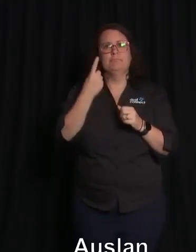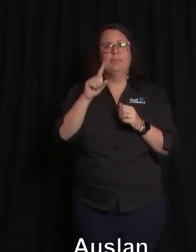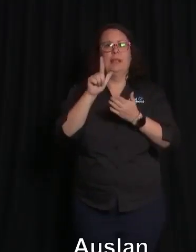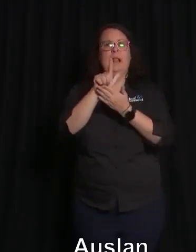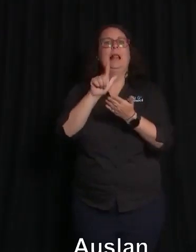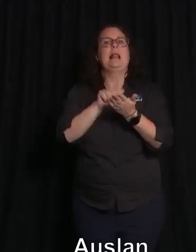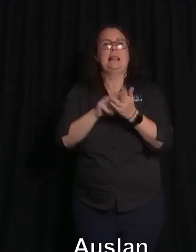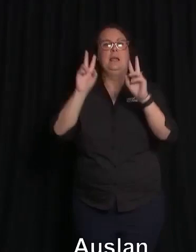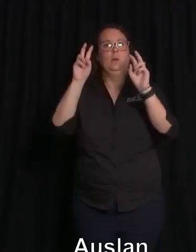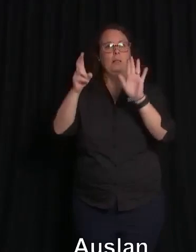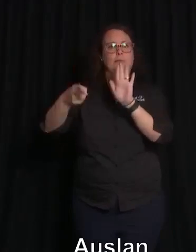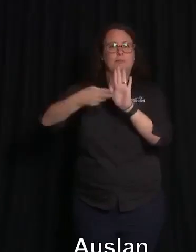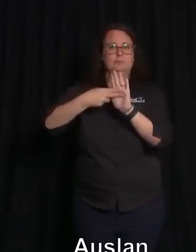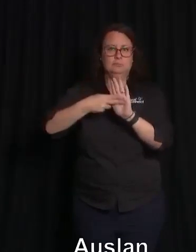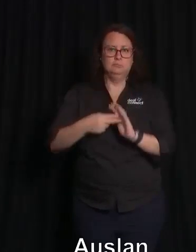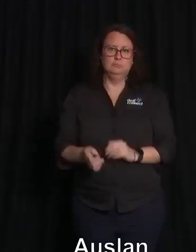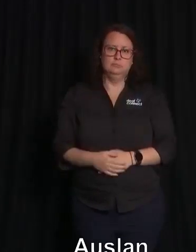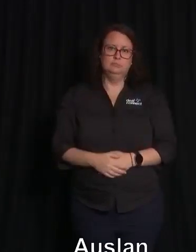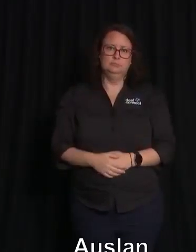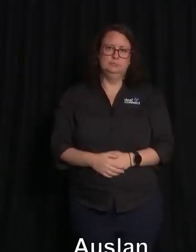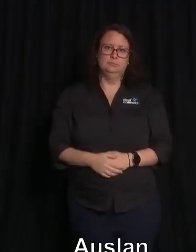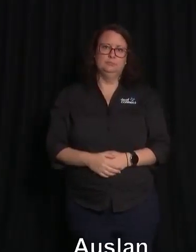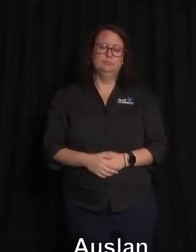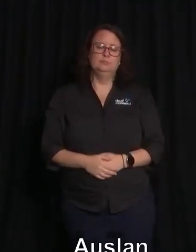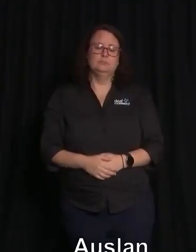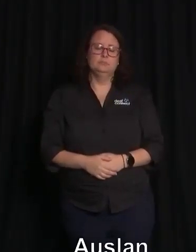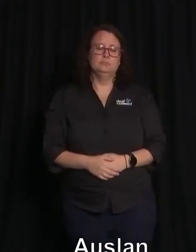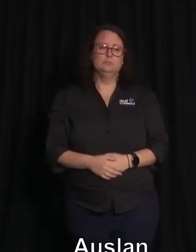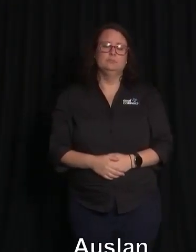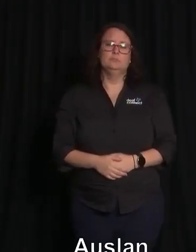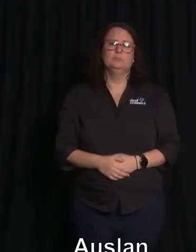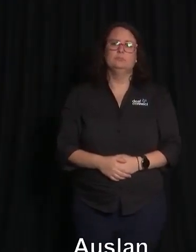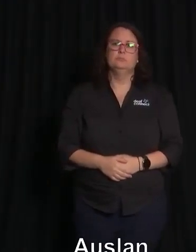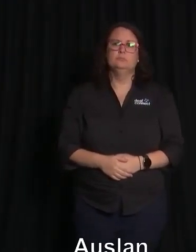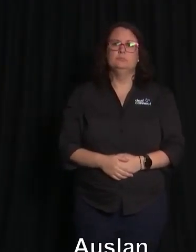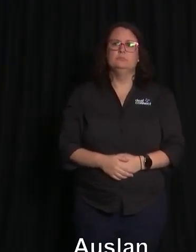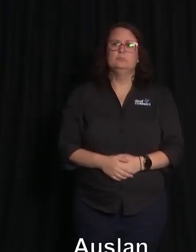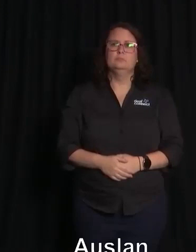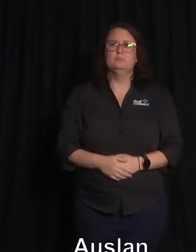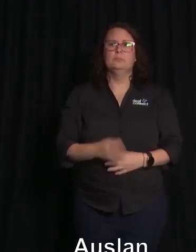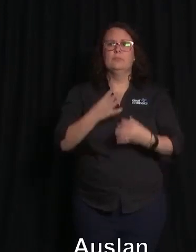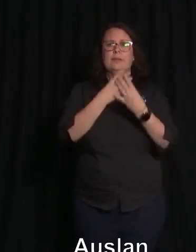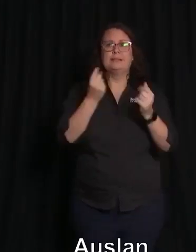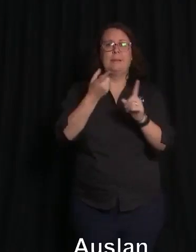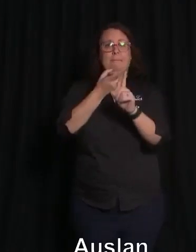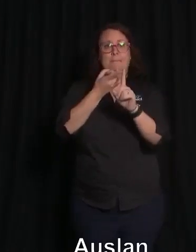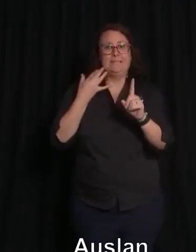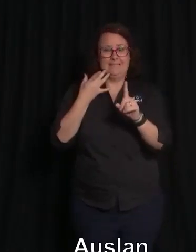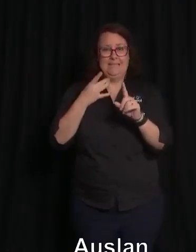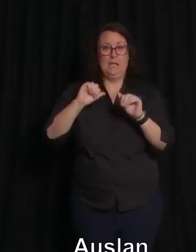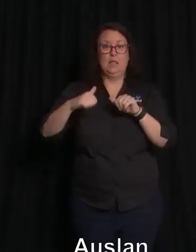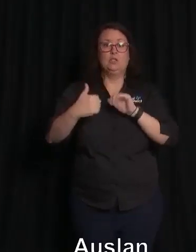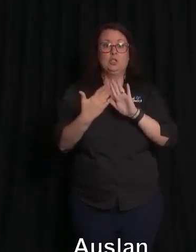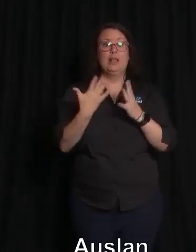legal status as well. And some of the particular challenges that are